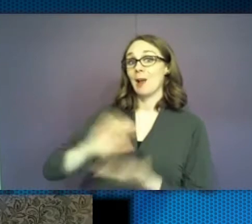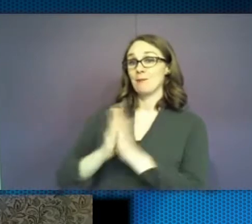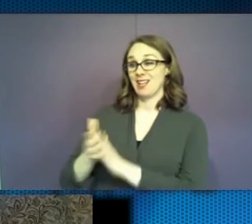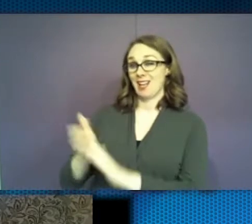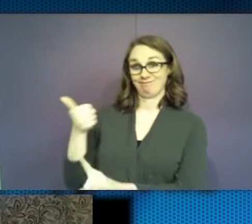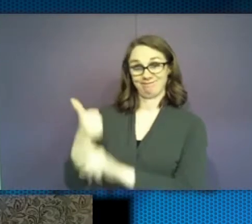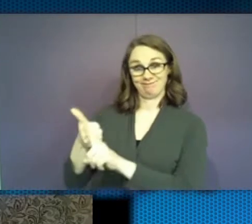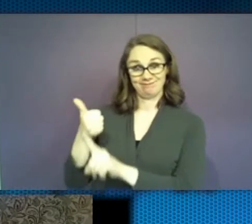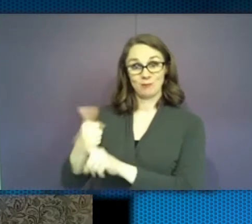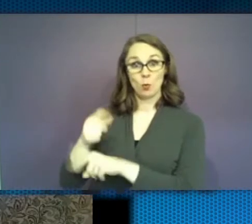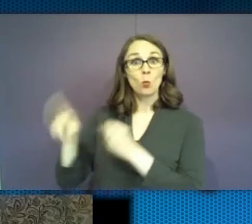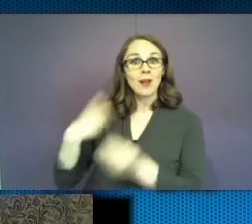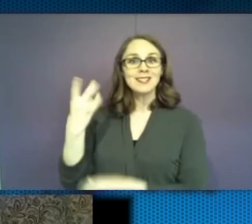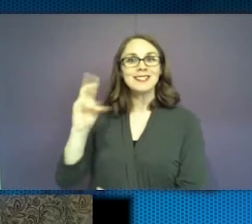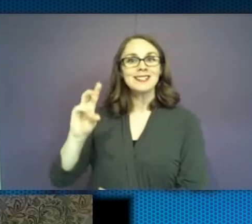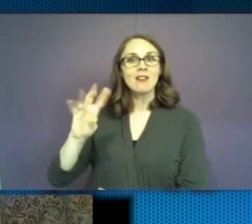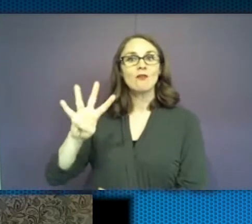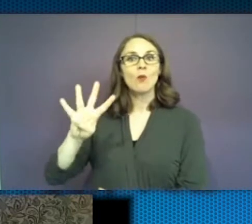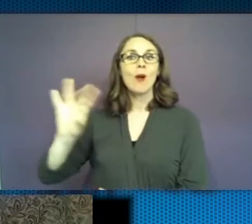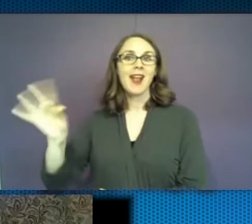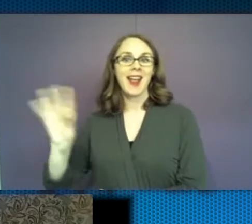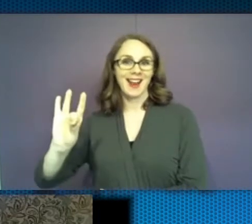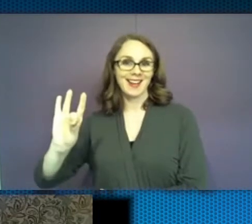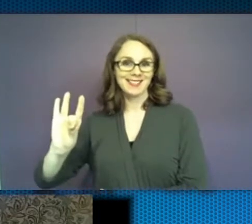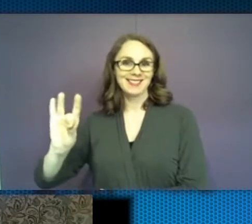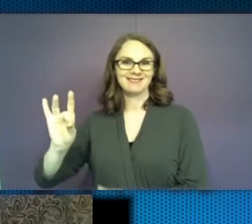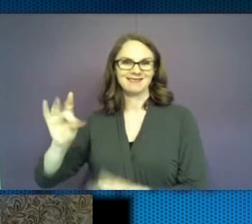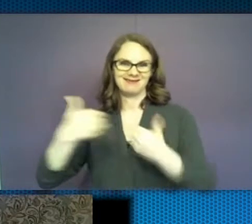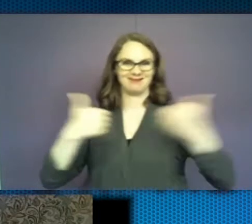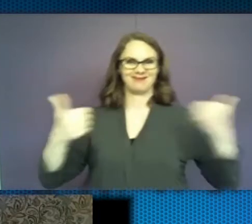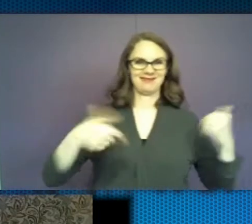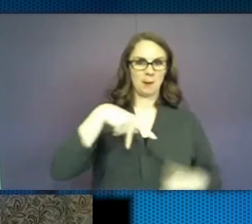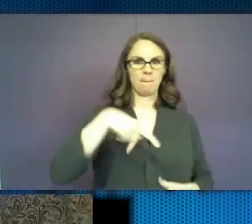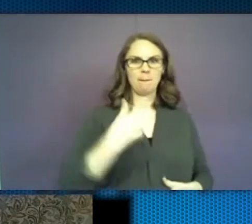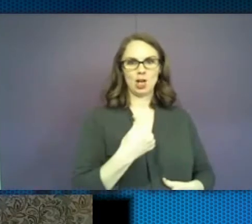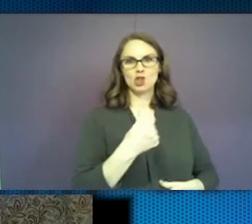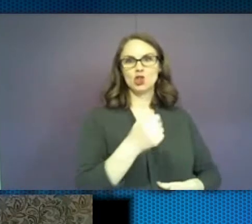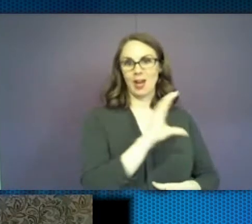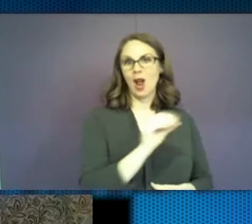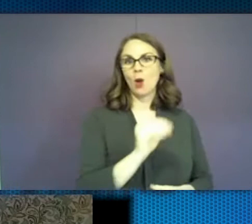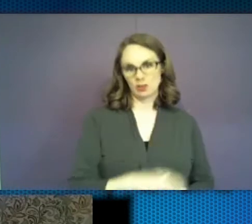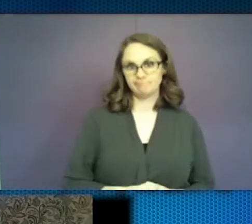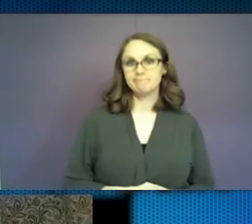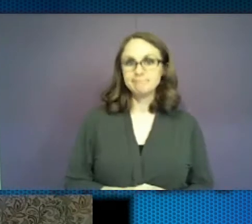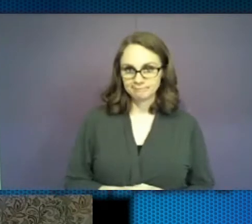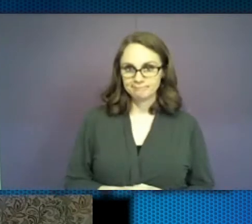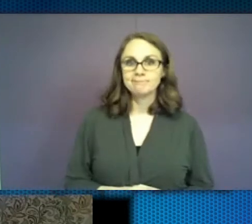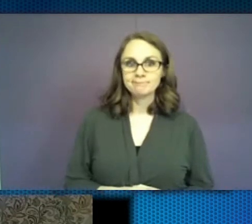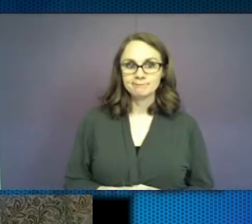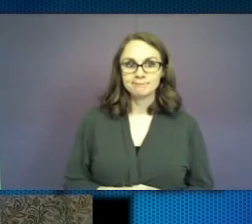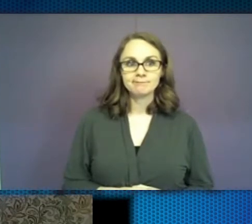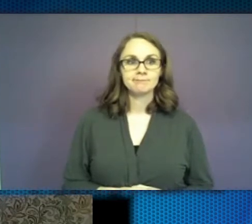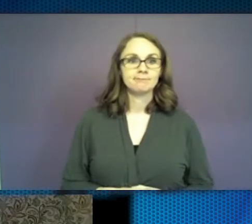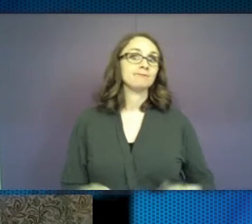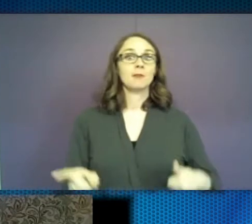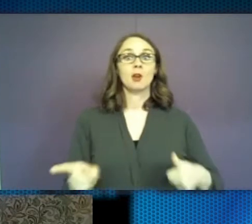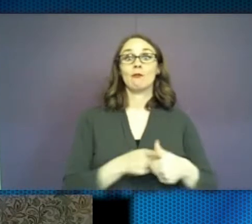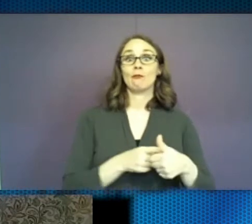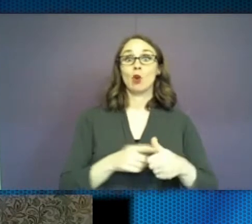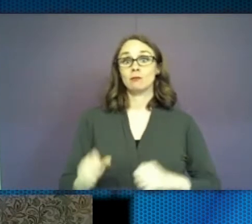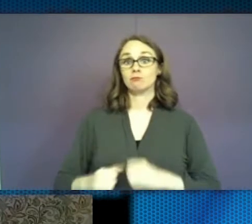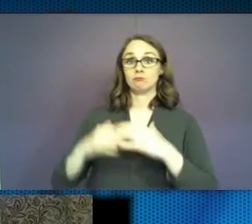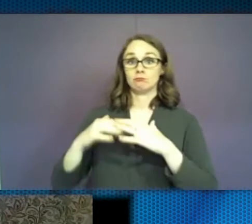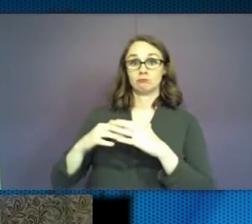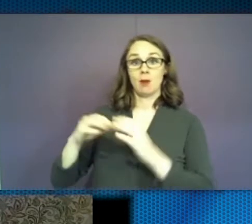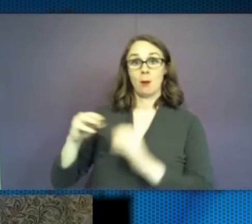county in 1748 when it split off from Prince George's County. So the earliest Monocacy settlement records